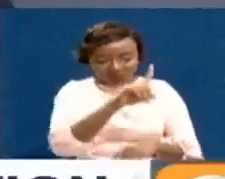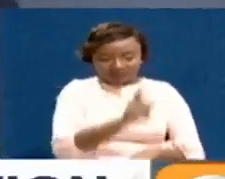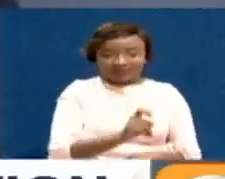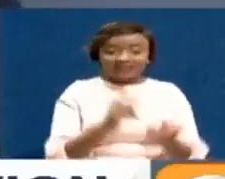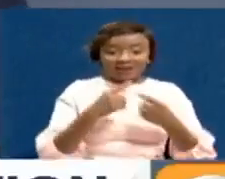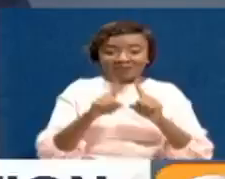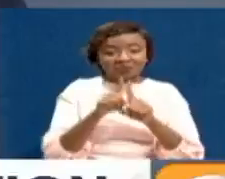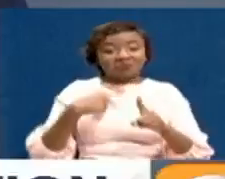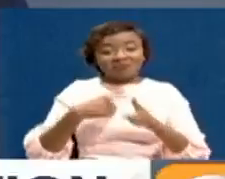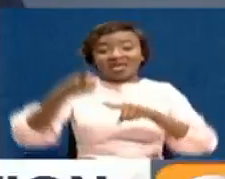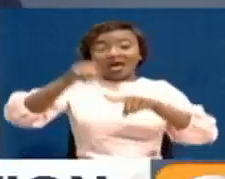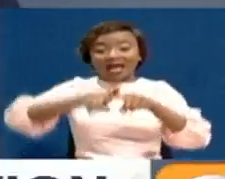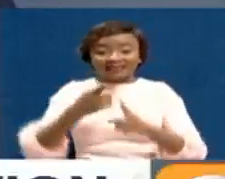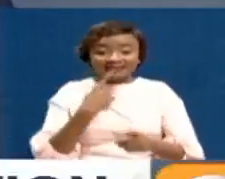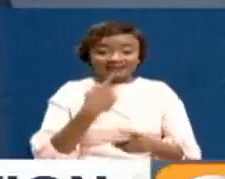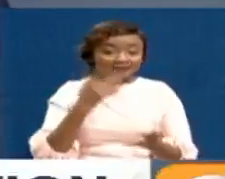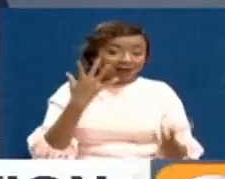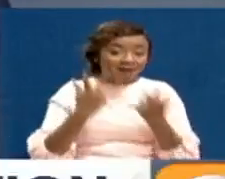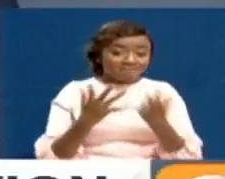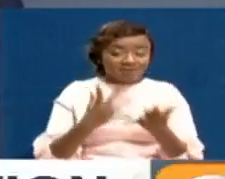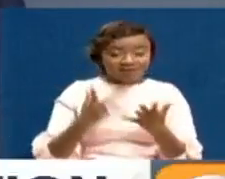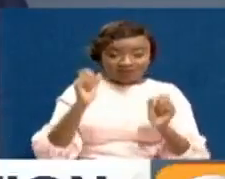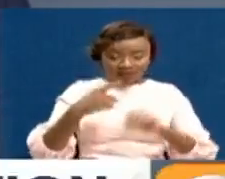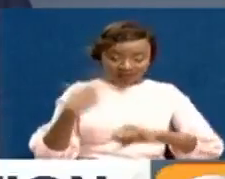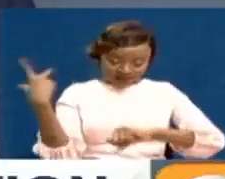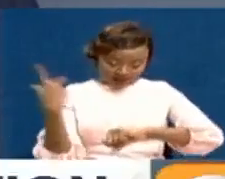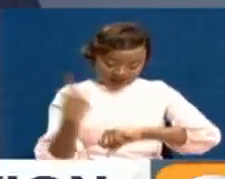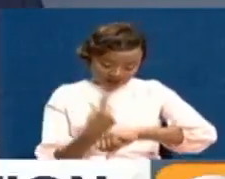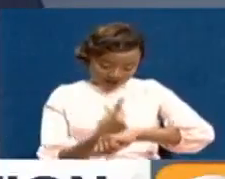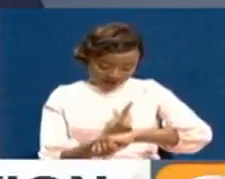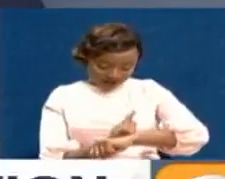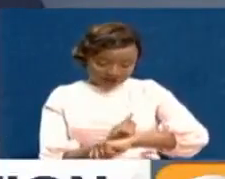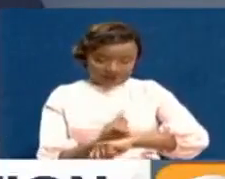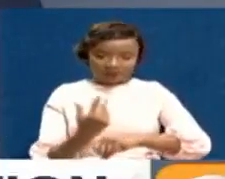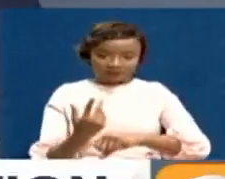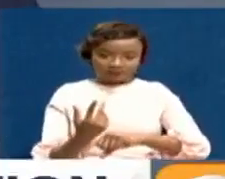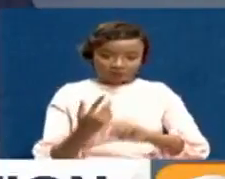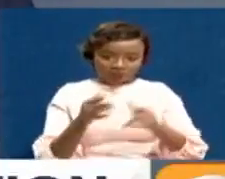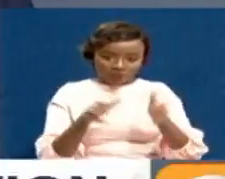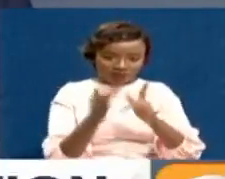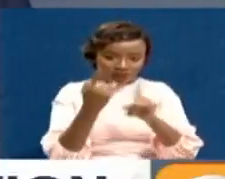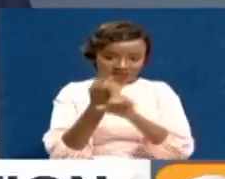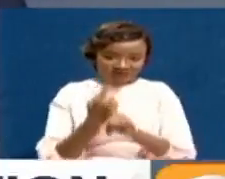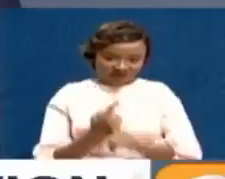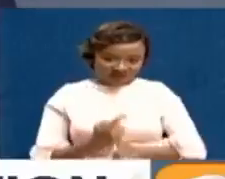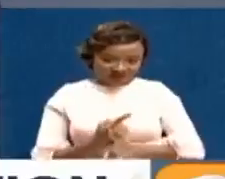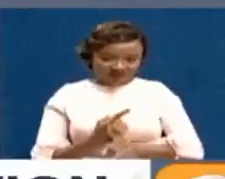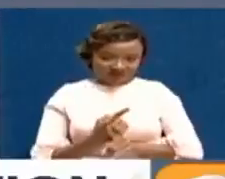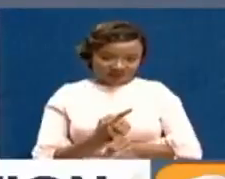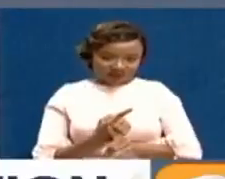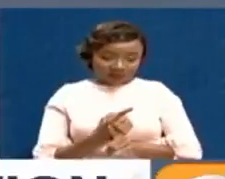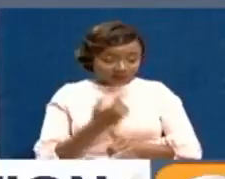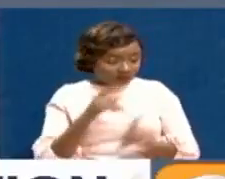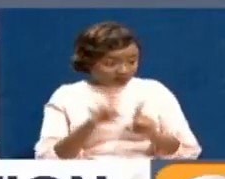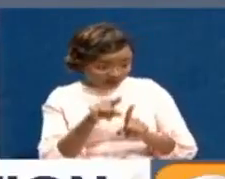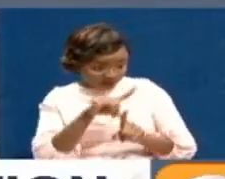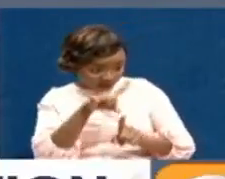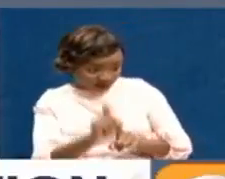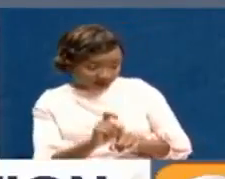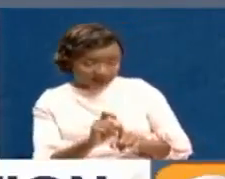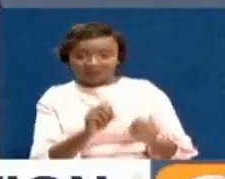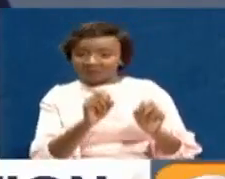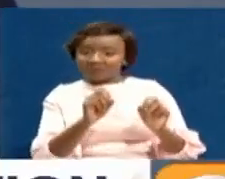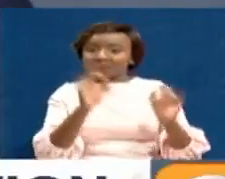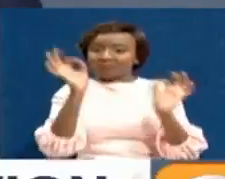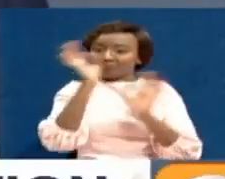the body, which you can do either through the skin or in some other way. And I think you said you're going to test that, too.